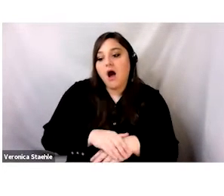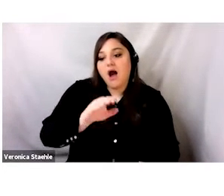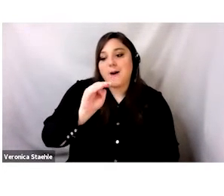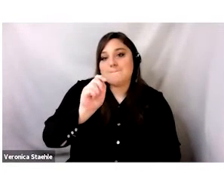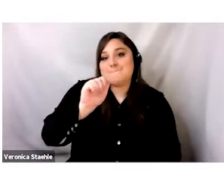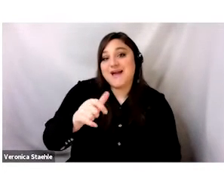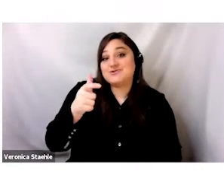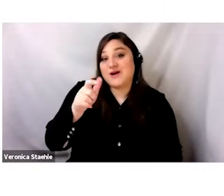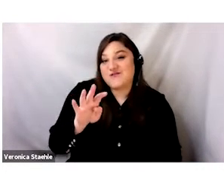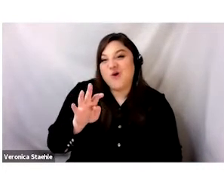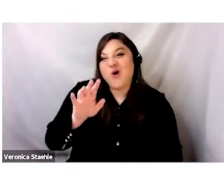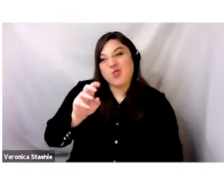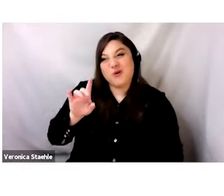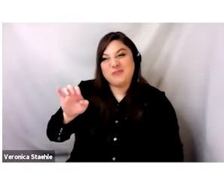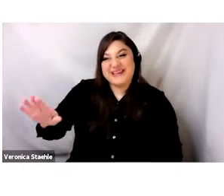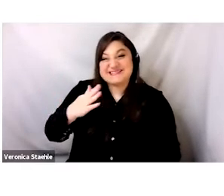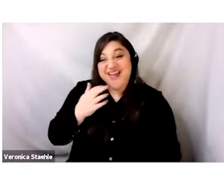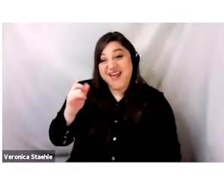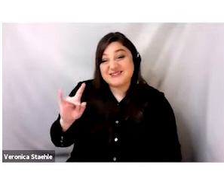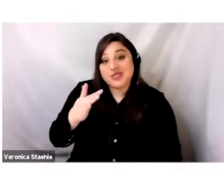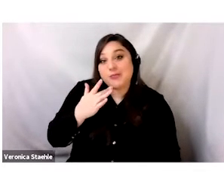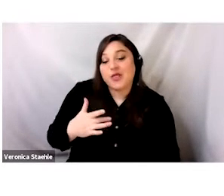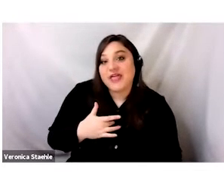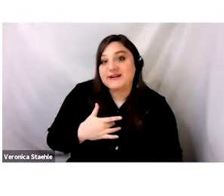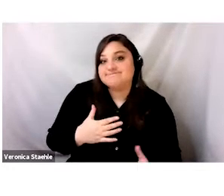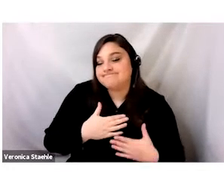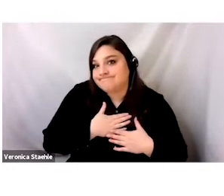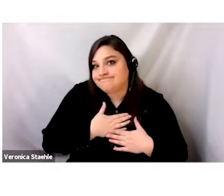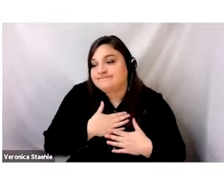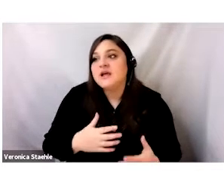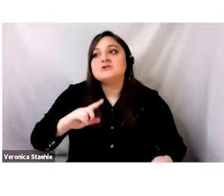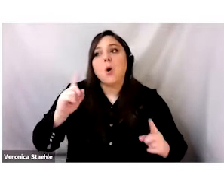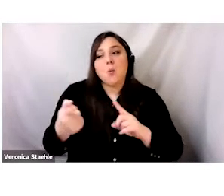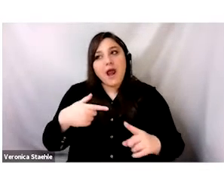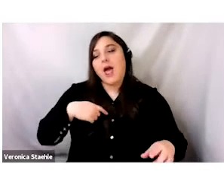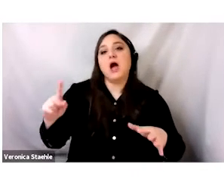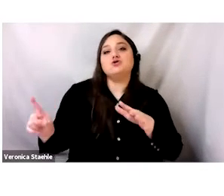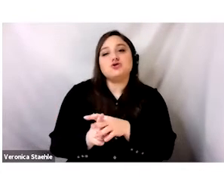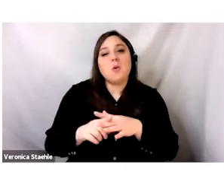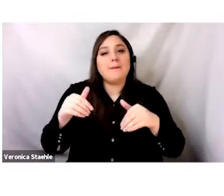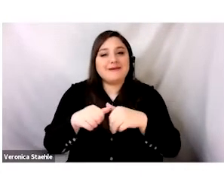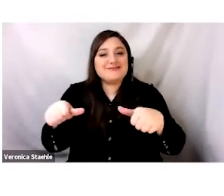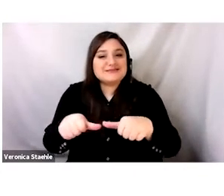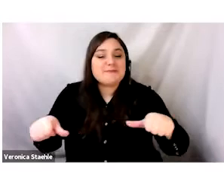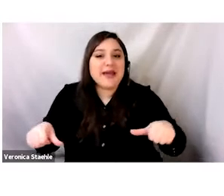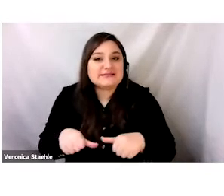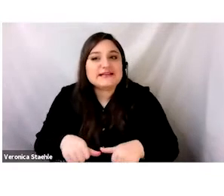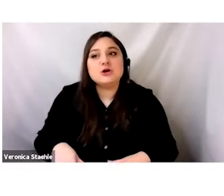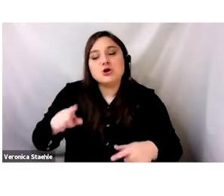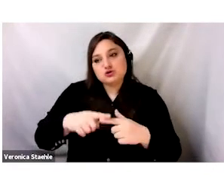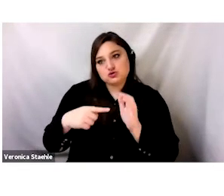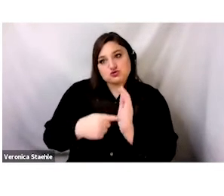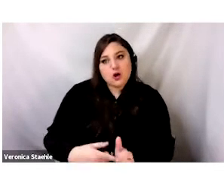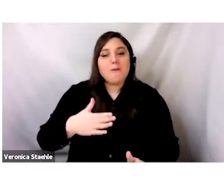his 18th birthday. And so when I come into spaces, when I show up for what I do every single